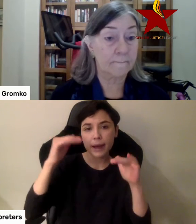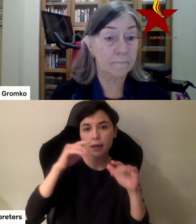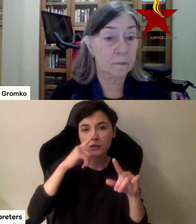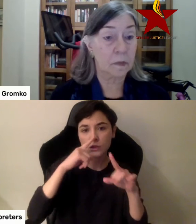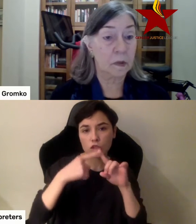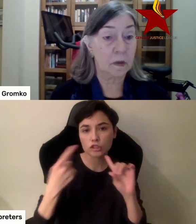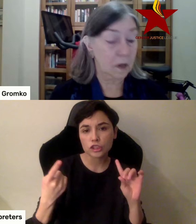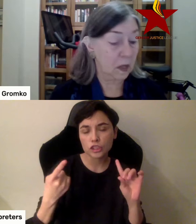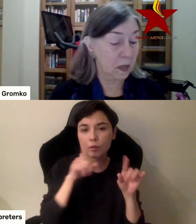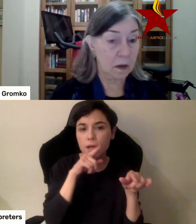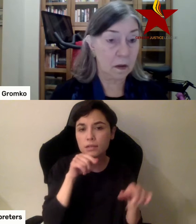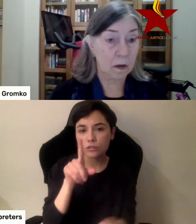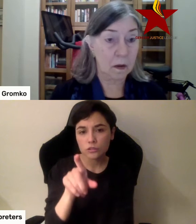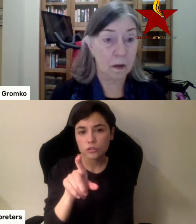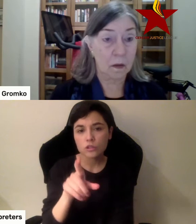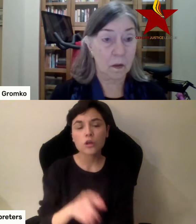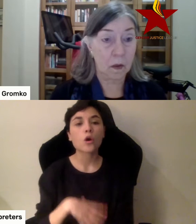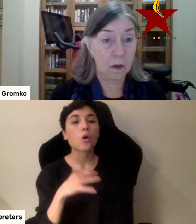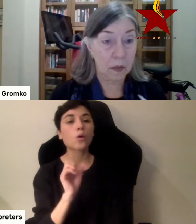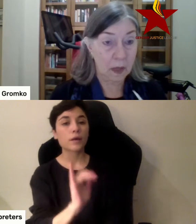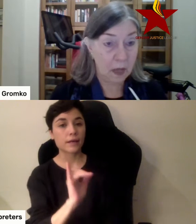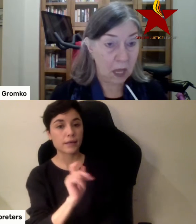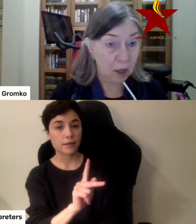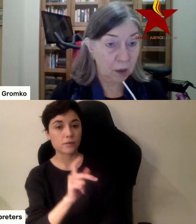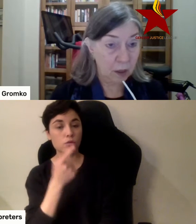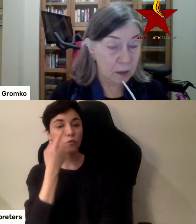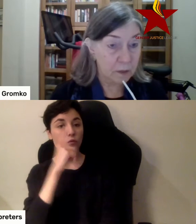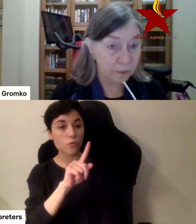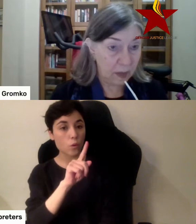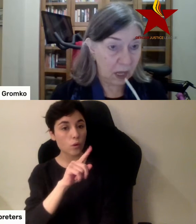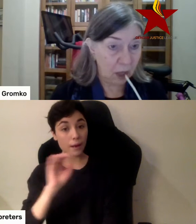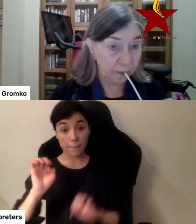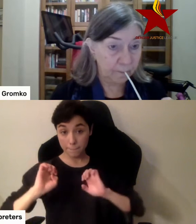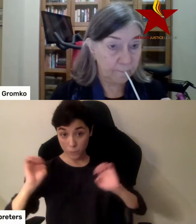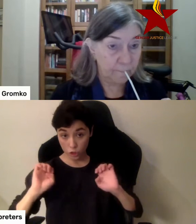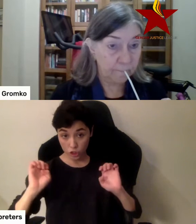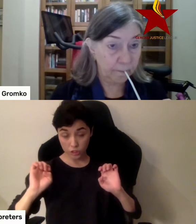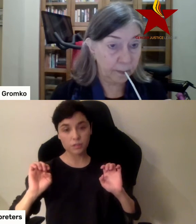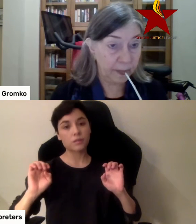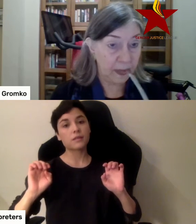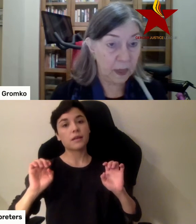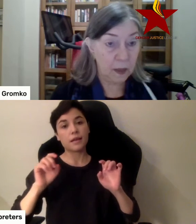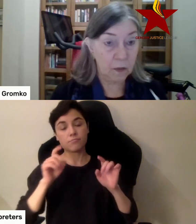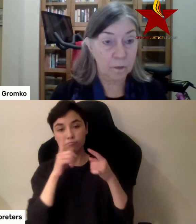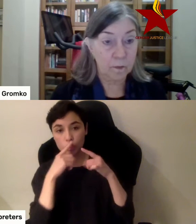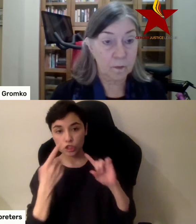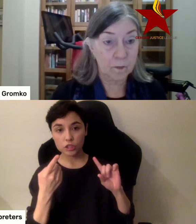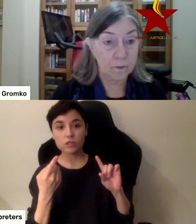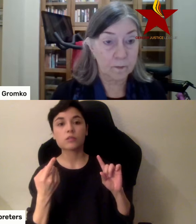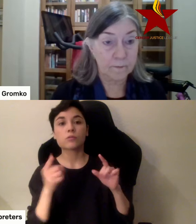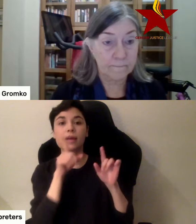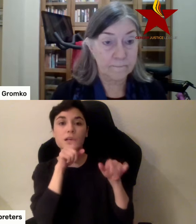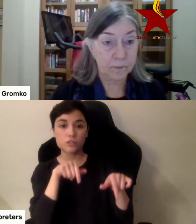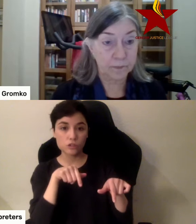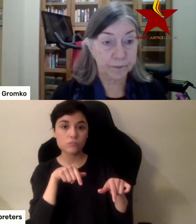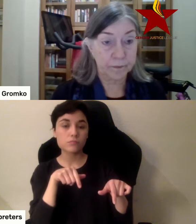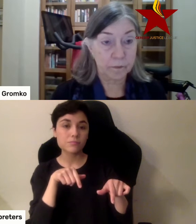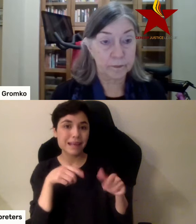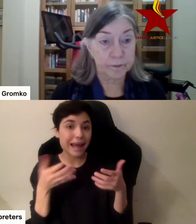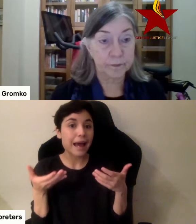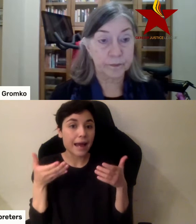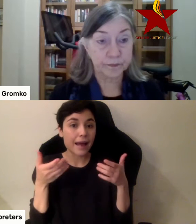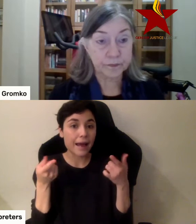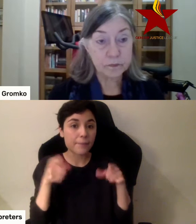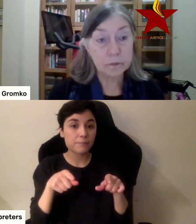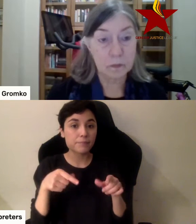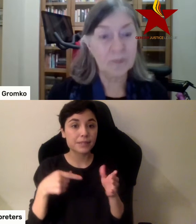emergent ones, like Dr. Gromko was talking about, they do happen. So we watch everyone for 15 minutes or 30 minutes if they've had a prior reaction. So if